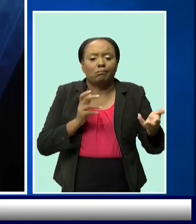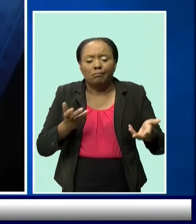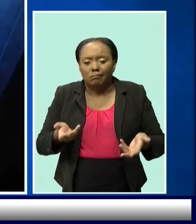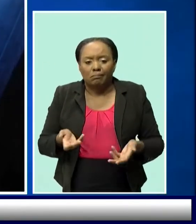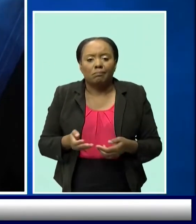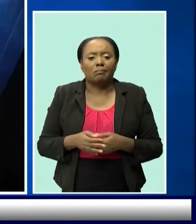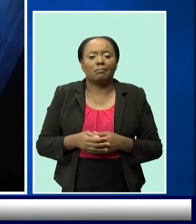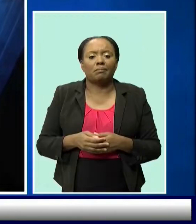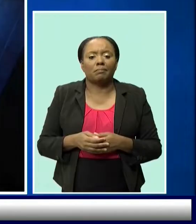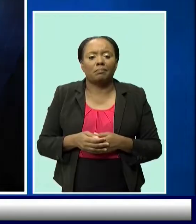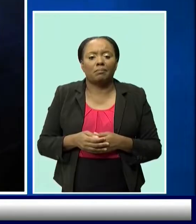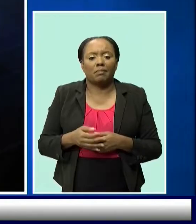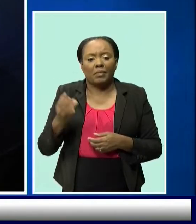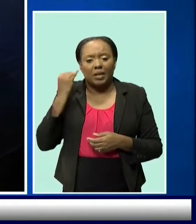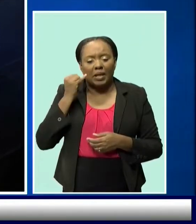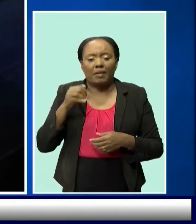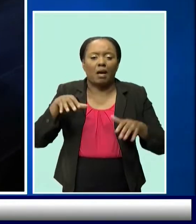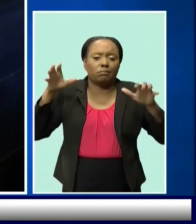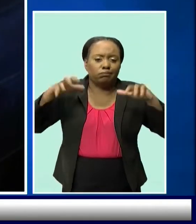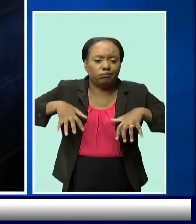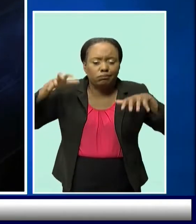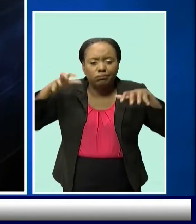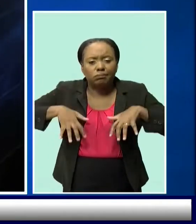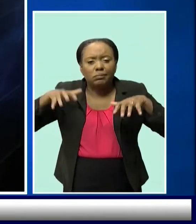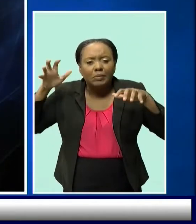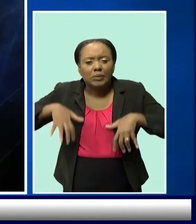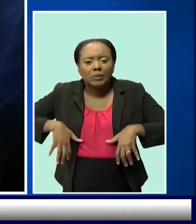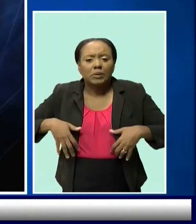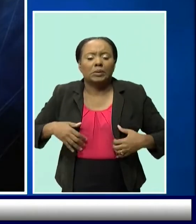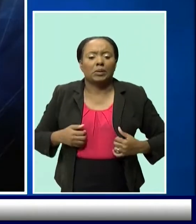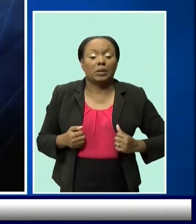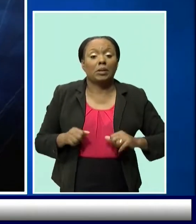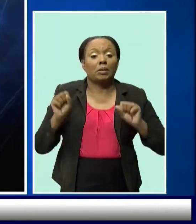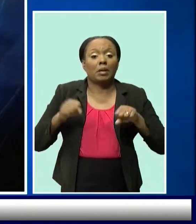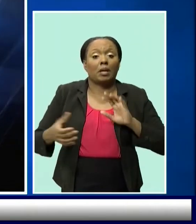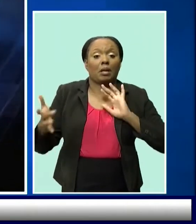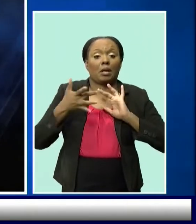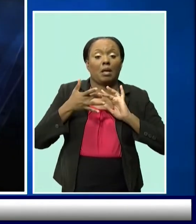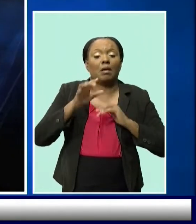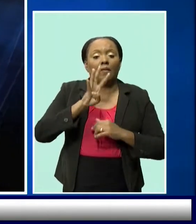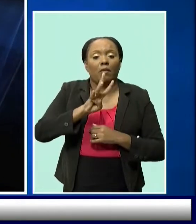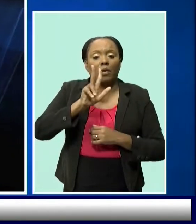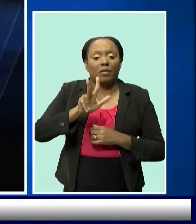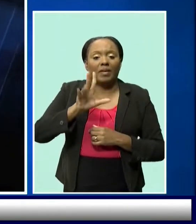from the EOC. You can contact us at